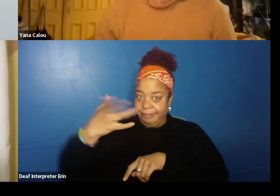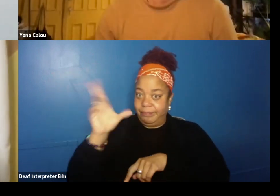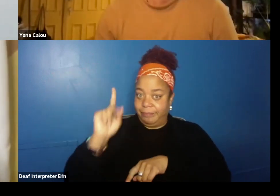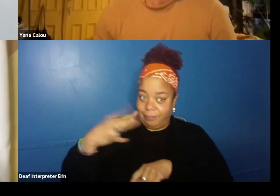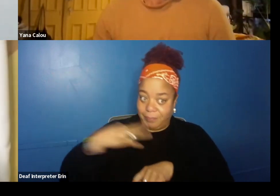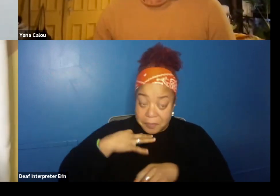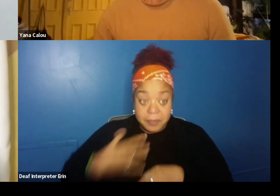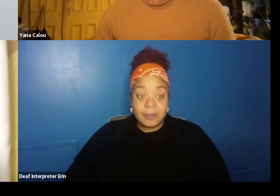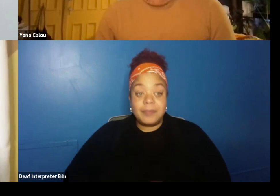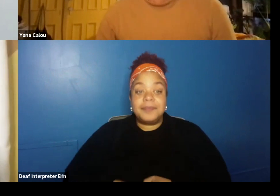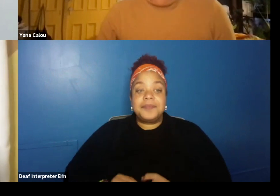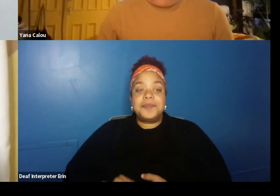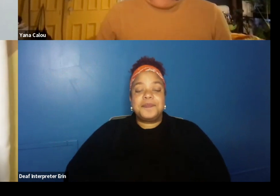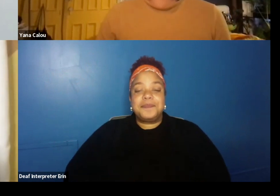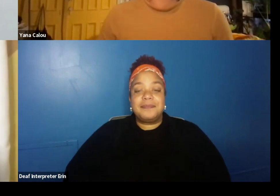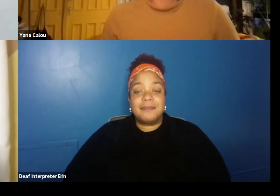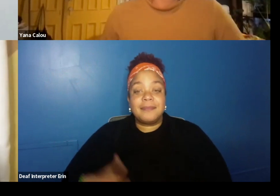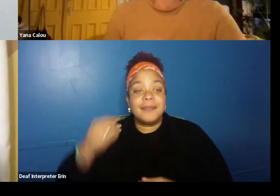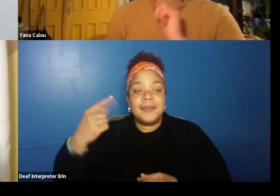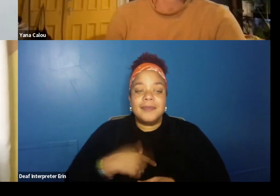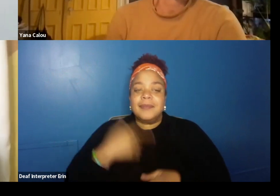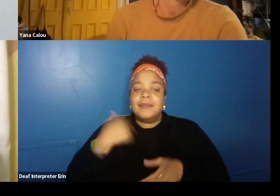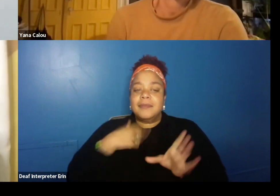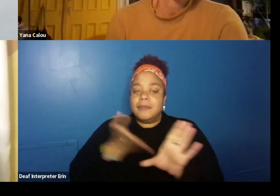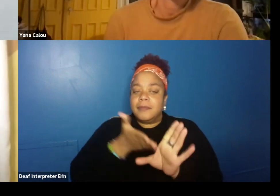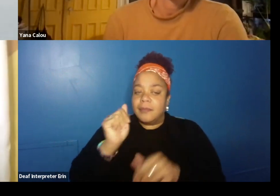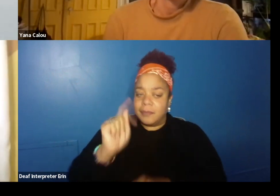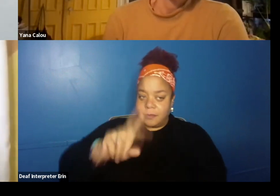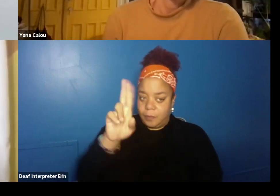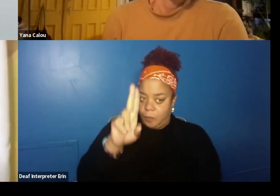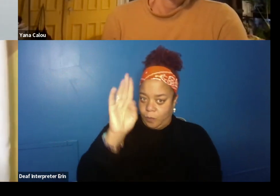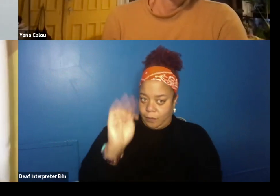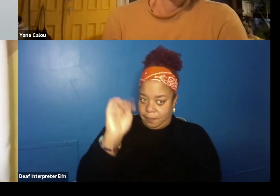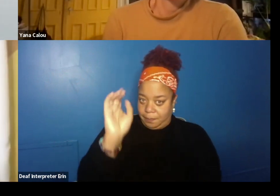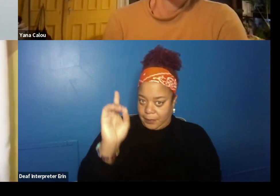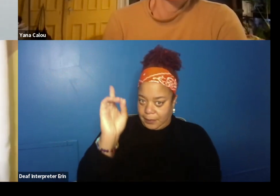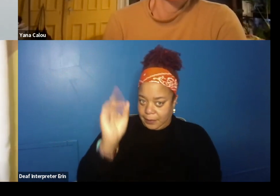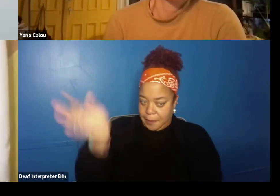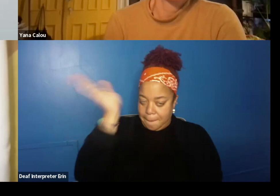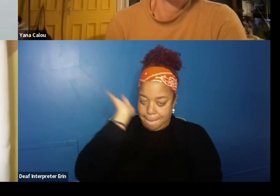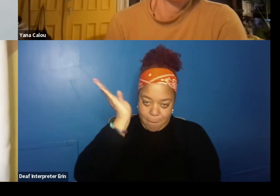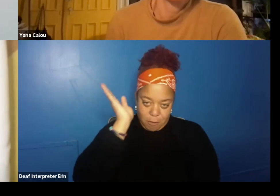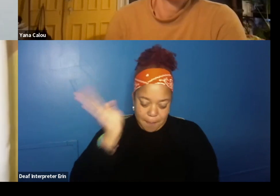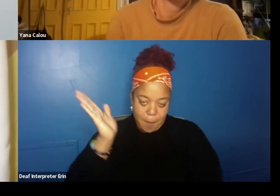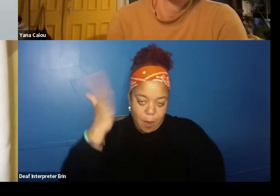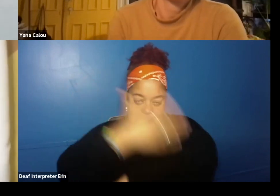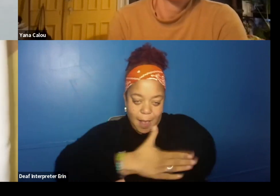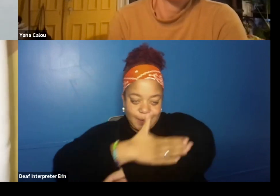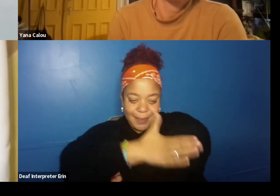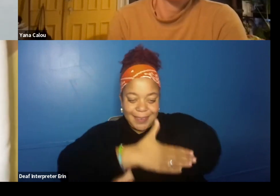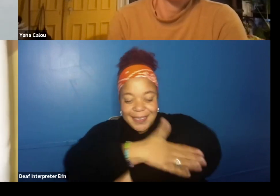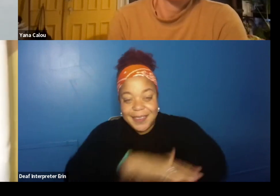of Maryland, Baltimore County. I'm calling in from the unceded land historically stewarded